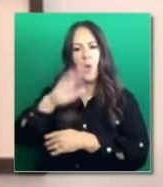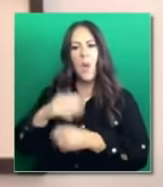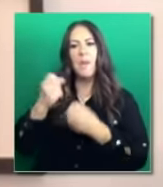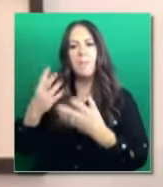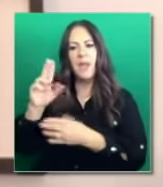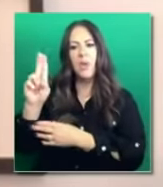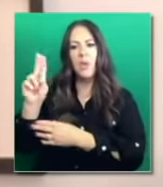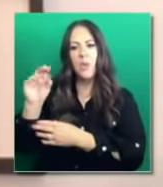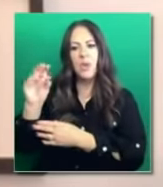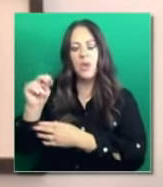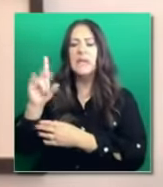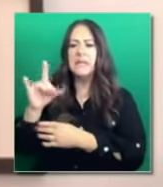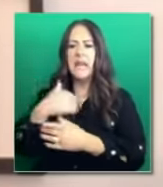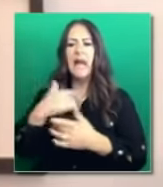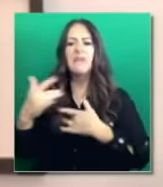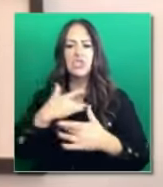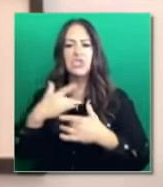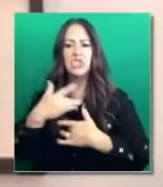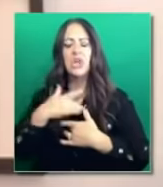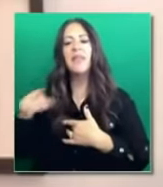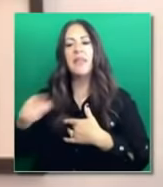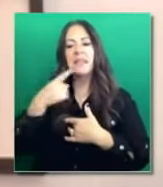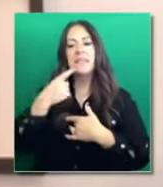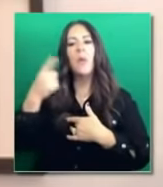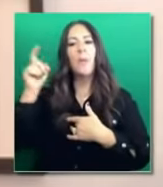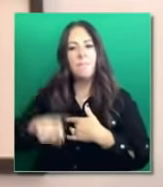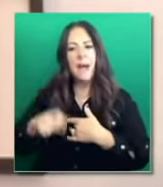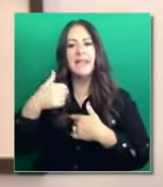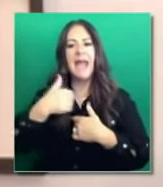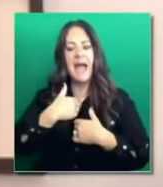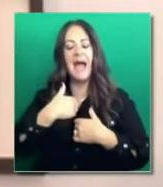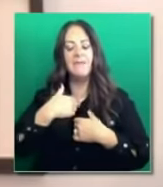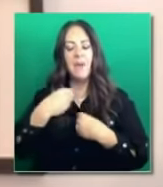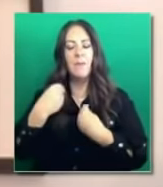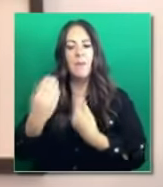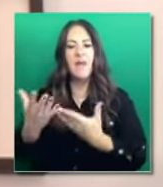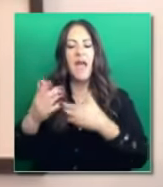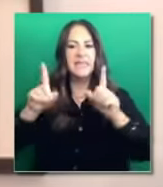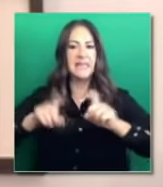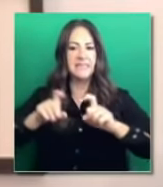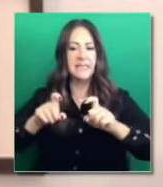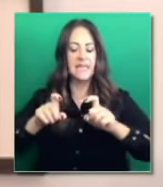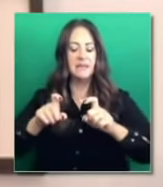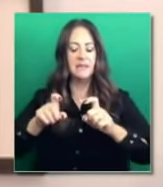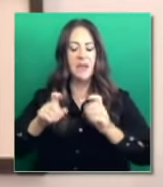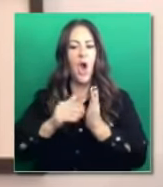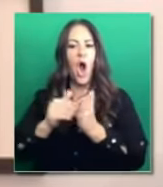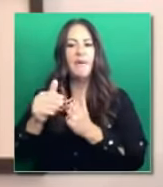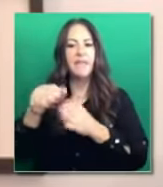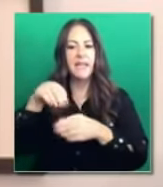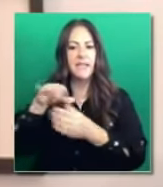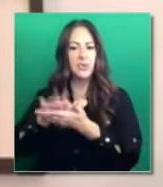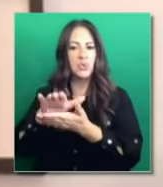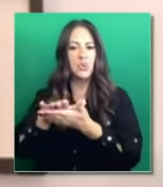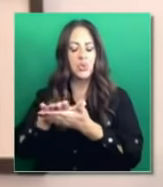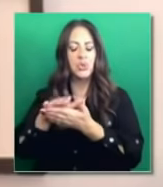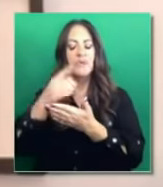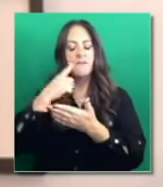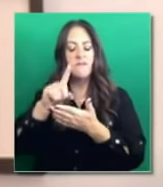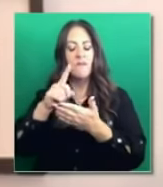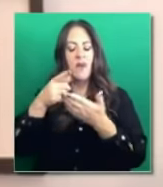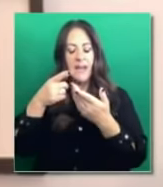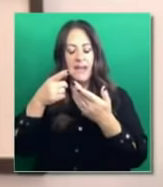unions have raised is the need for robust testing. And I think that's, I think this shows direction